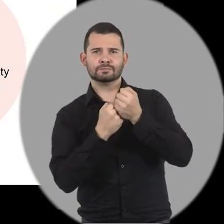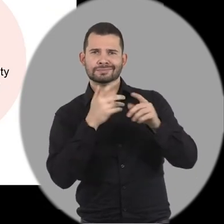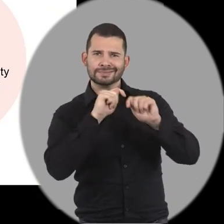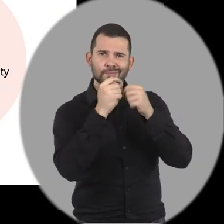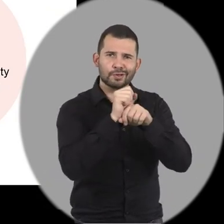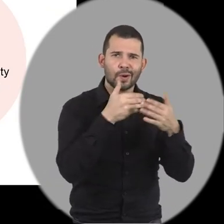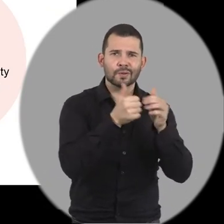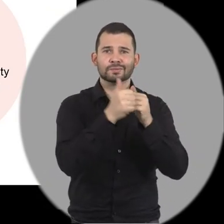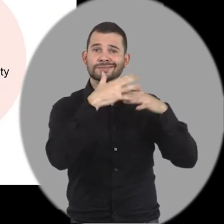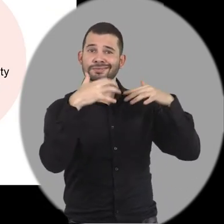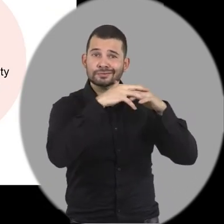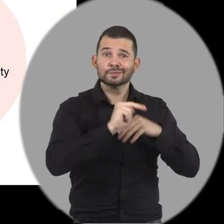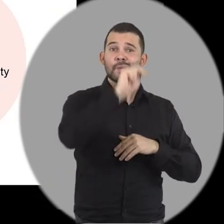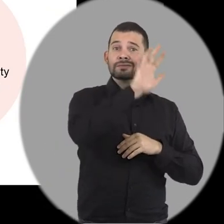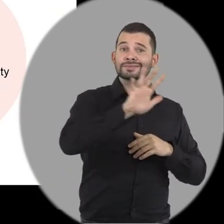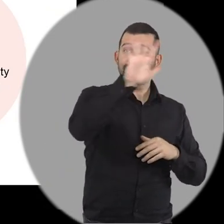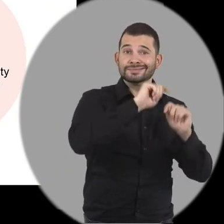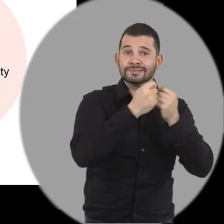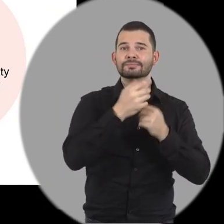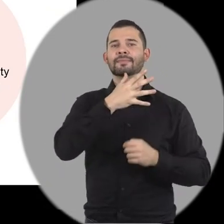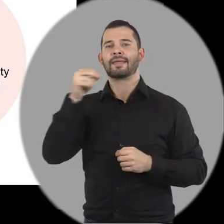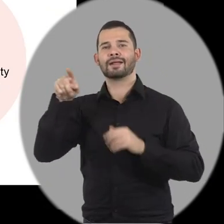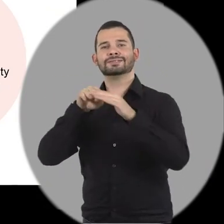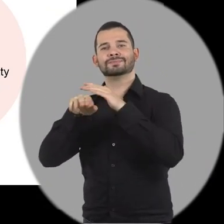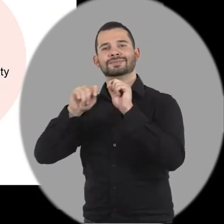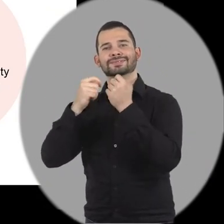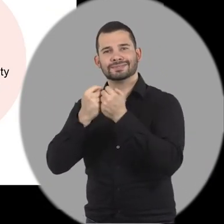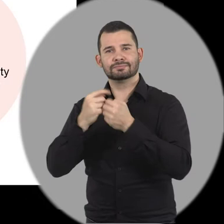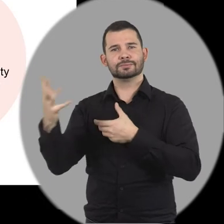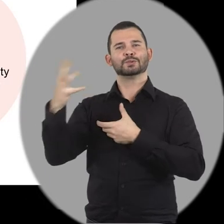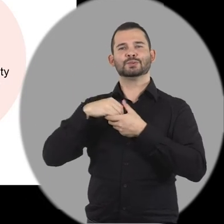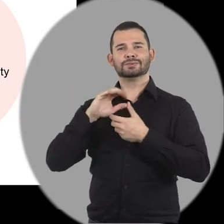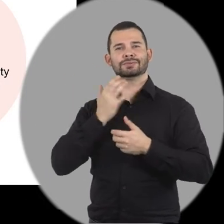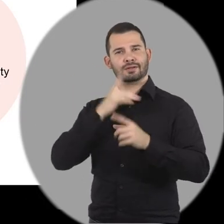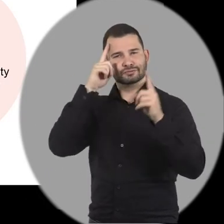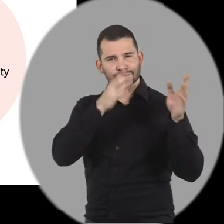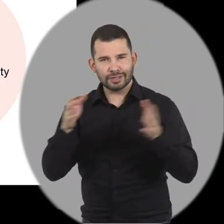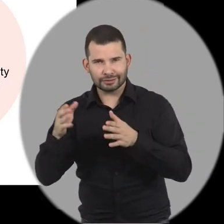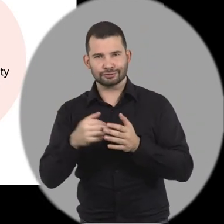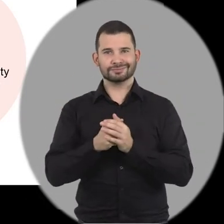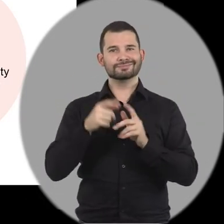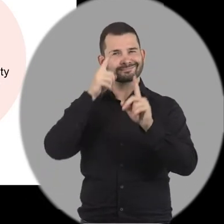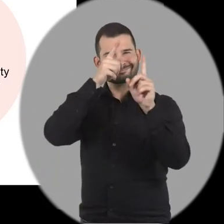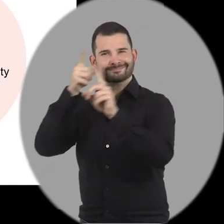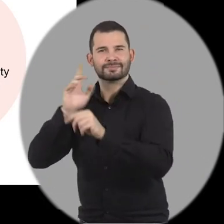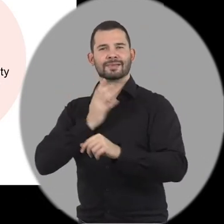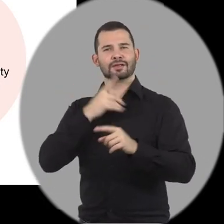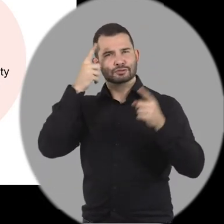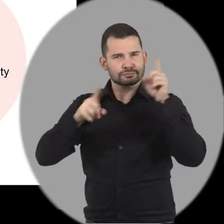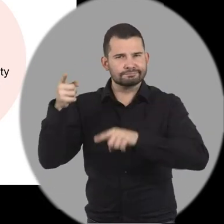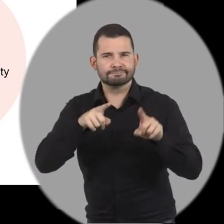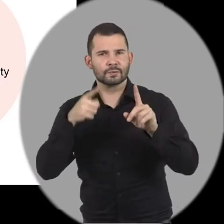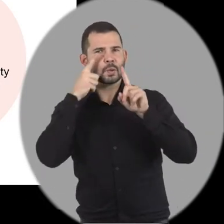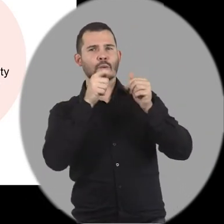Indigenous and Northern Affairs teams, as well as the accessibility teams, to integrate our strategies and realize our mutual goals. Together,